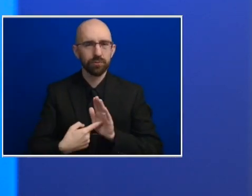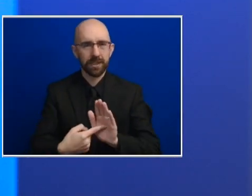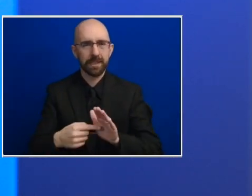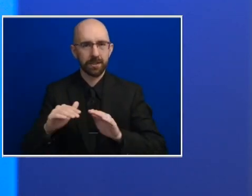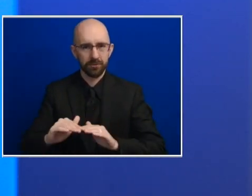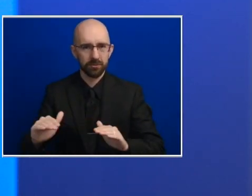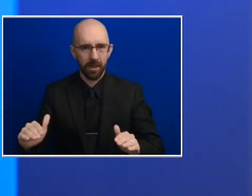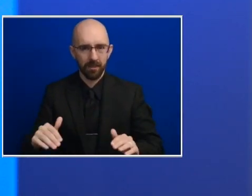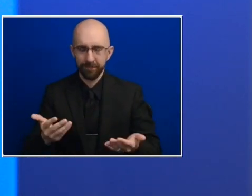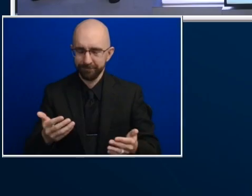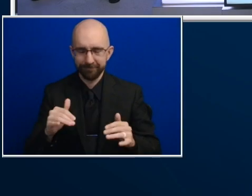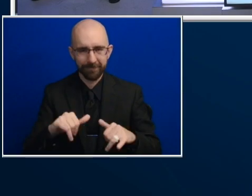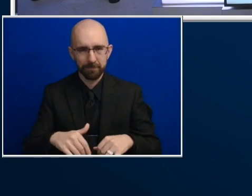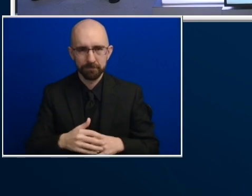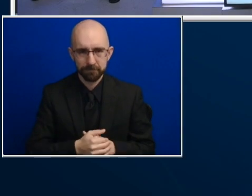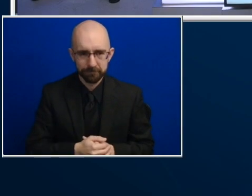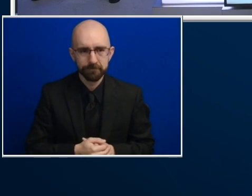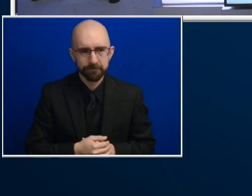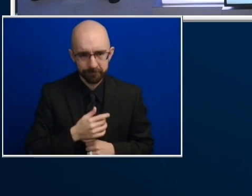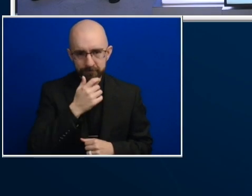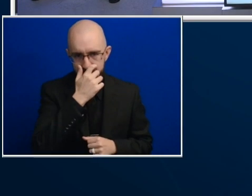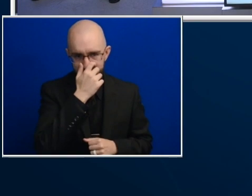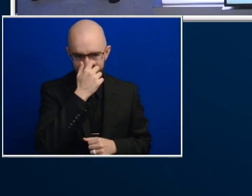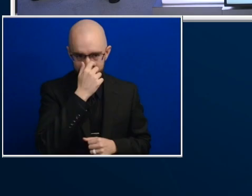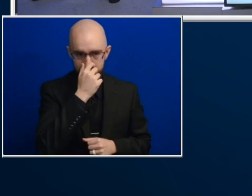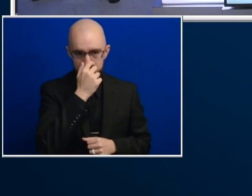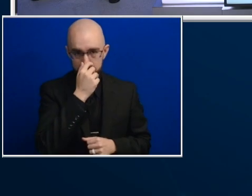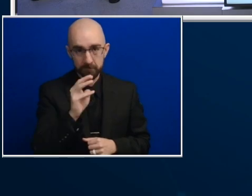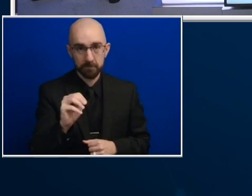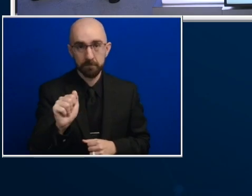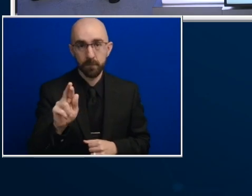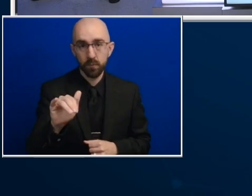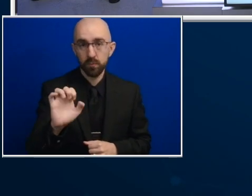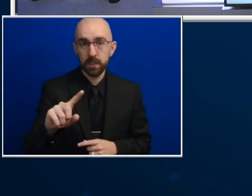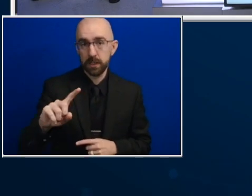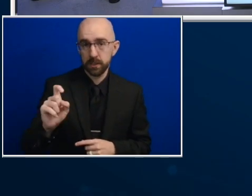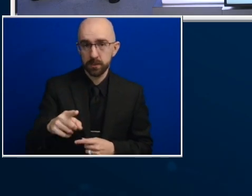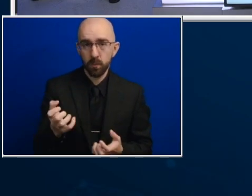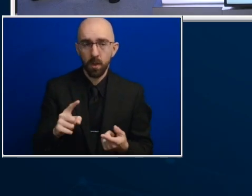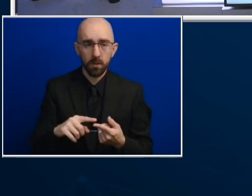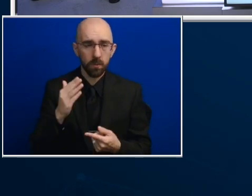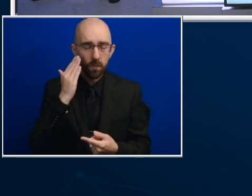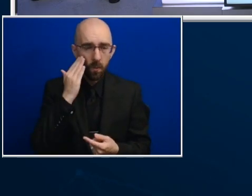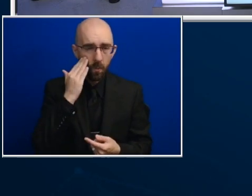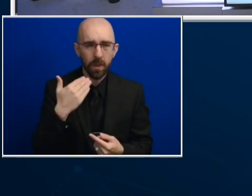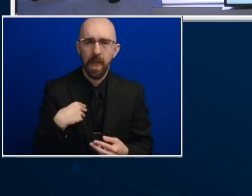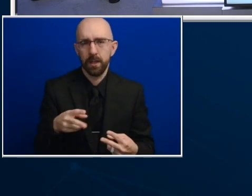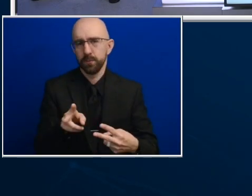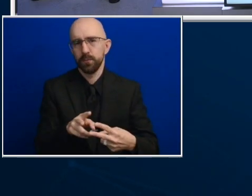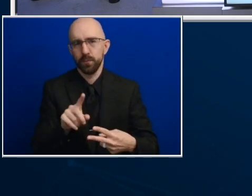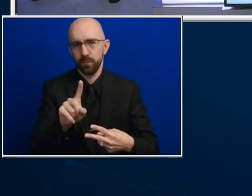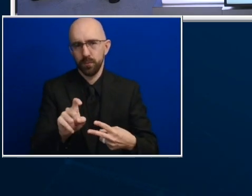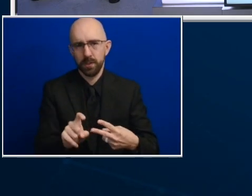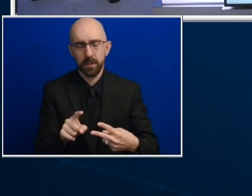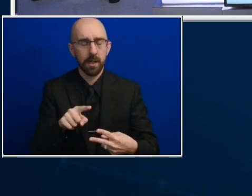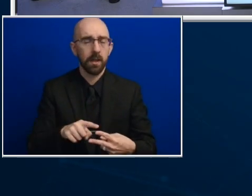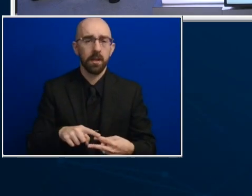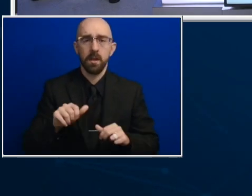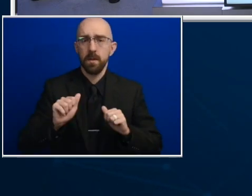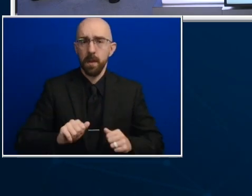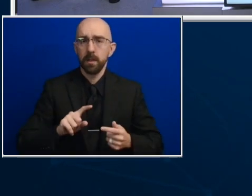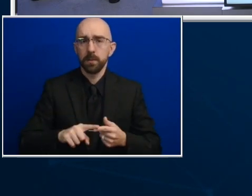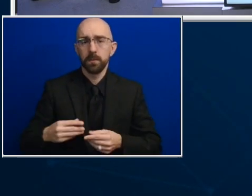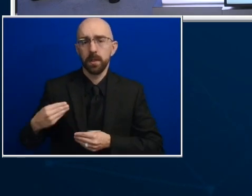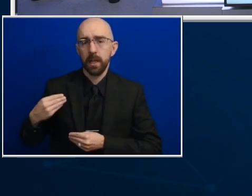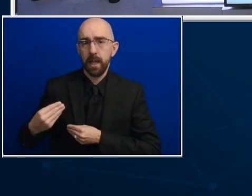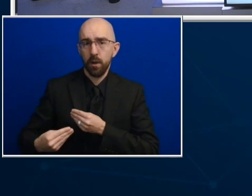Yeah. Marie has a question. She wants to know, she has two questions. First of all, is it possible to be a carrier